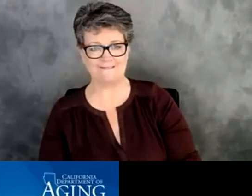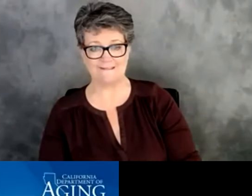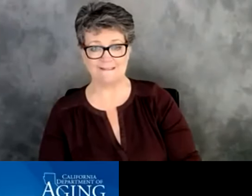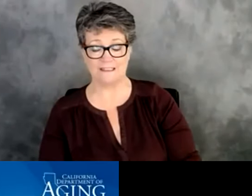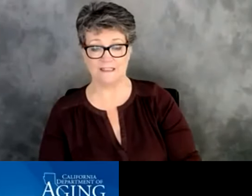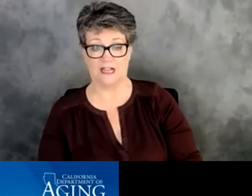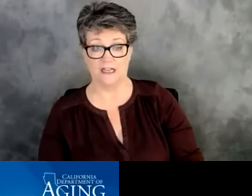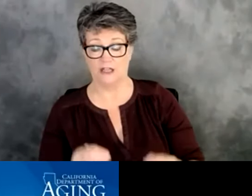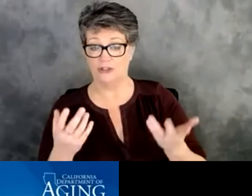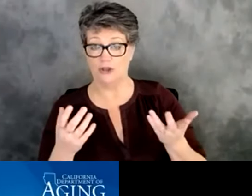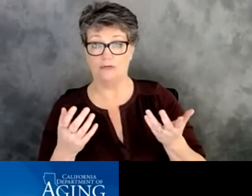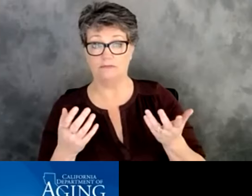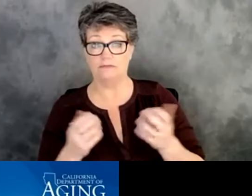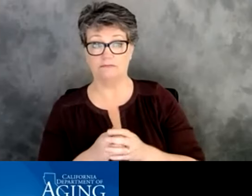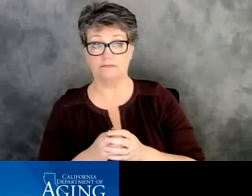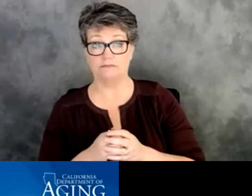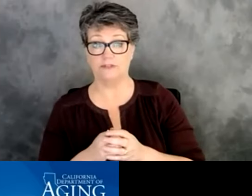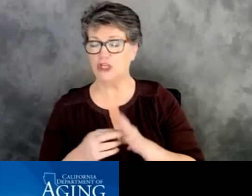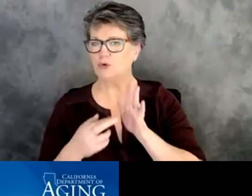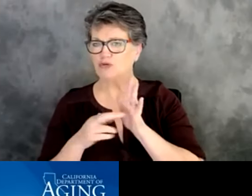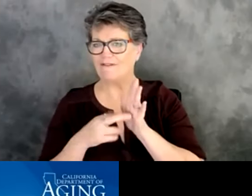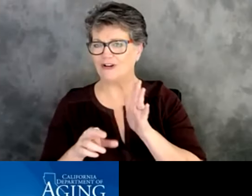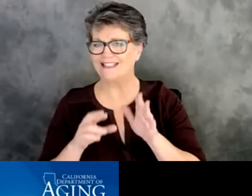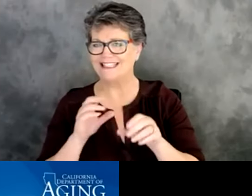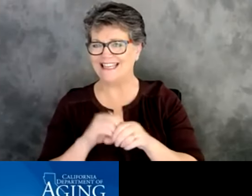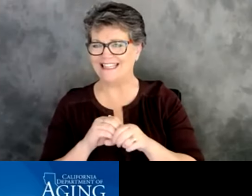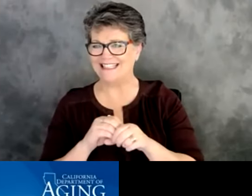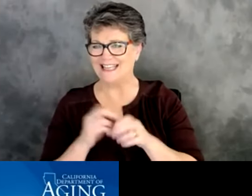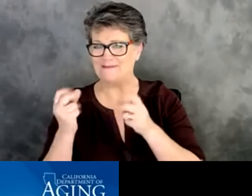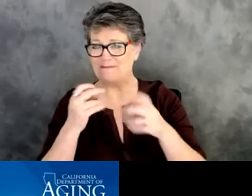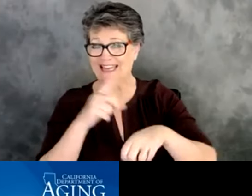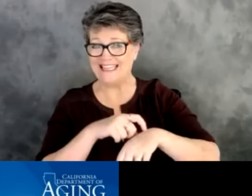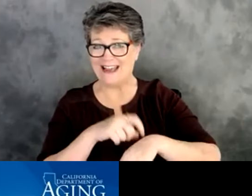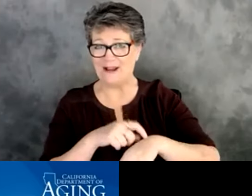Justice and Aging, do you want to add anything? You were referenced and credited many times.